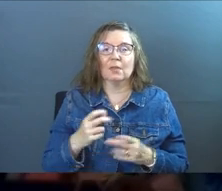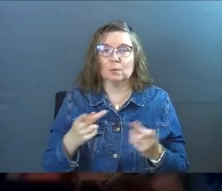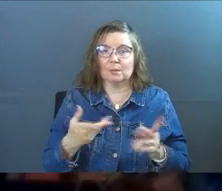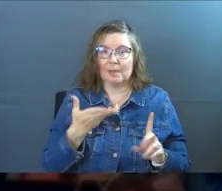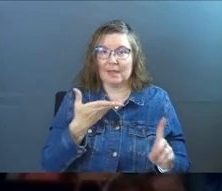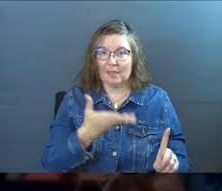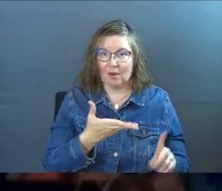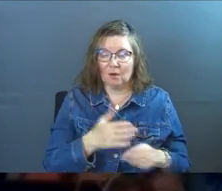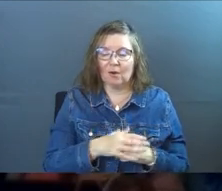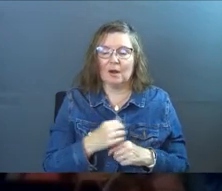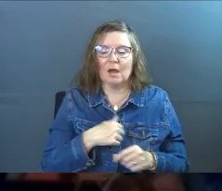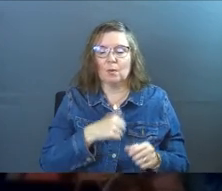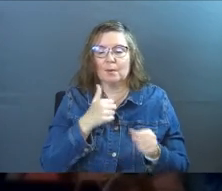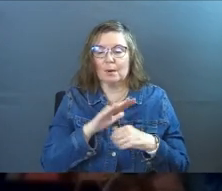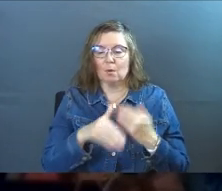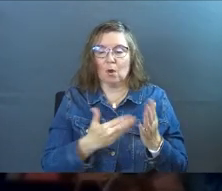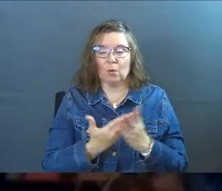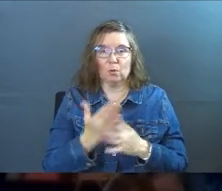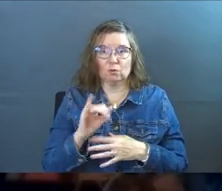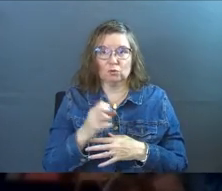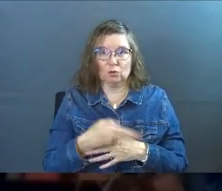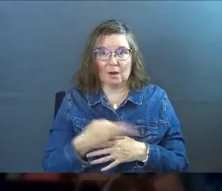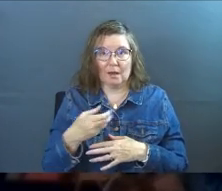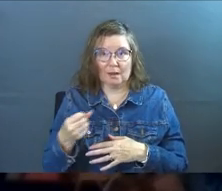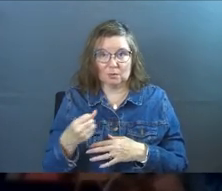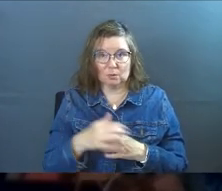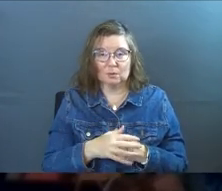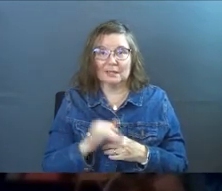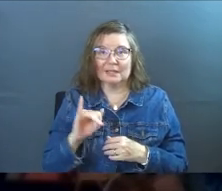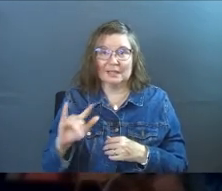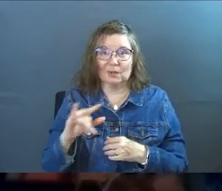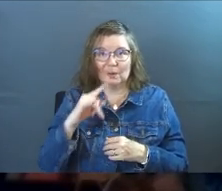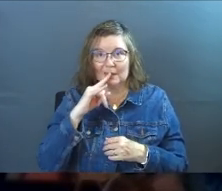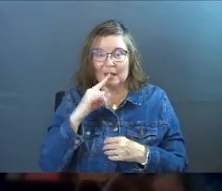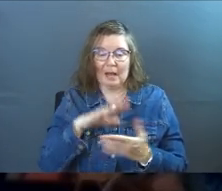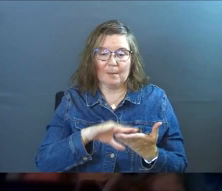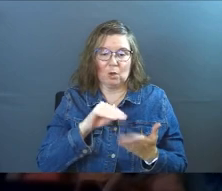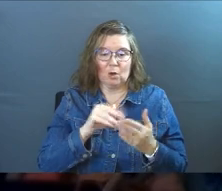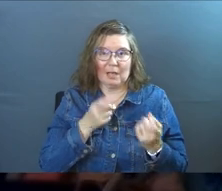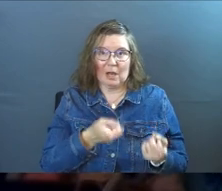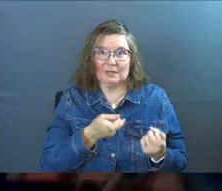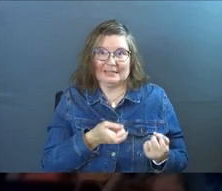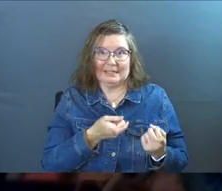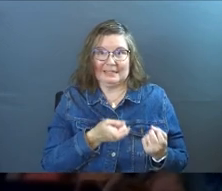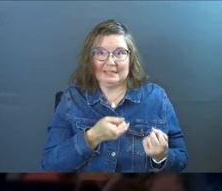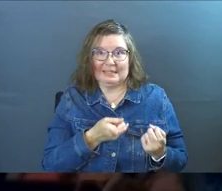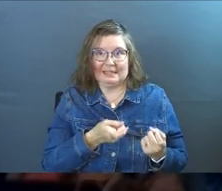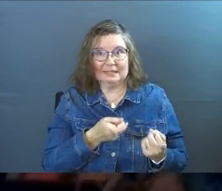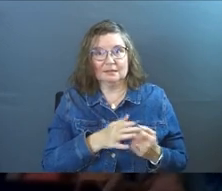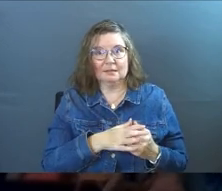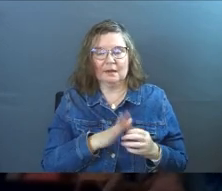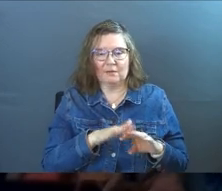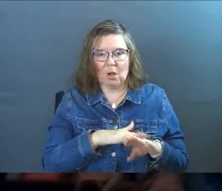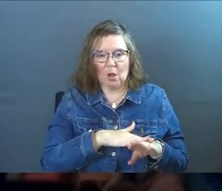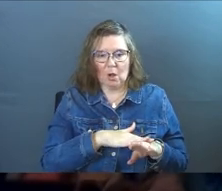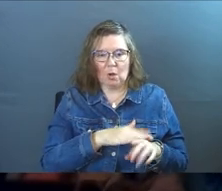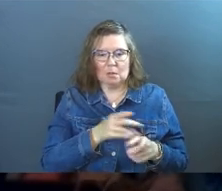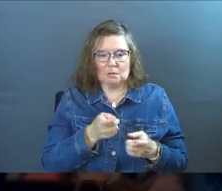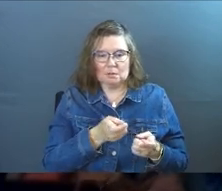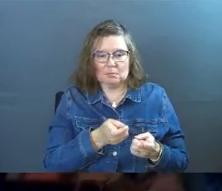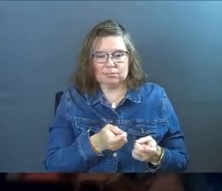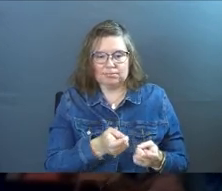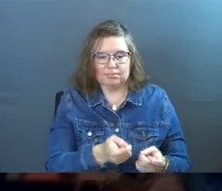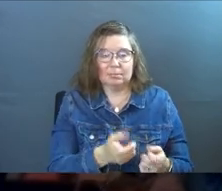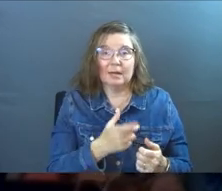place there, and I remember all through junior high and high school, it's like, Illinois kid, I'm learning how to snow ski very, very slowly across